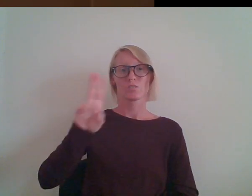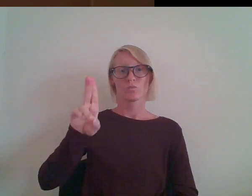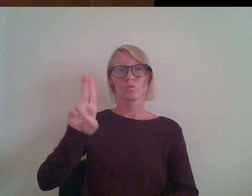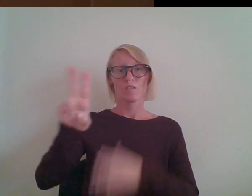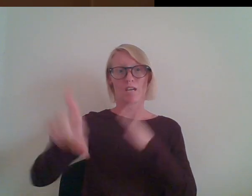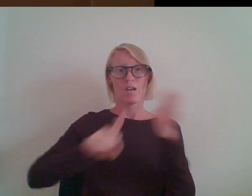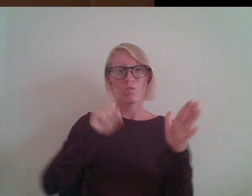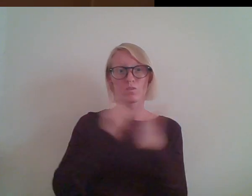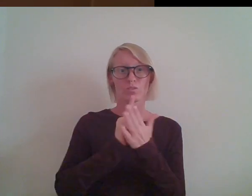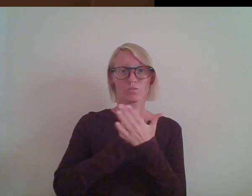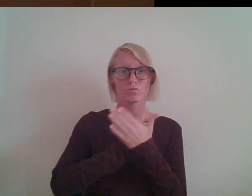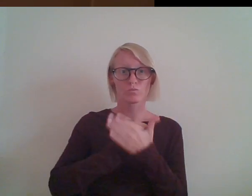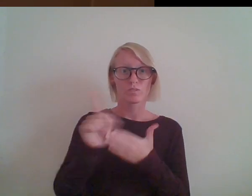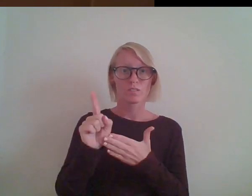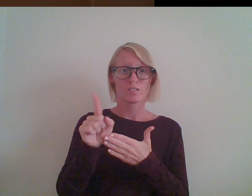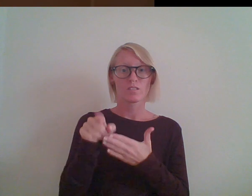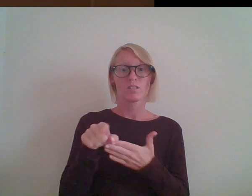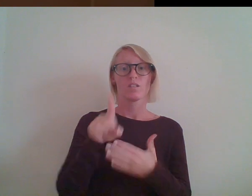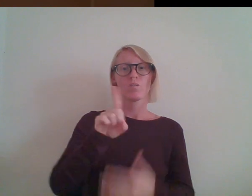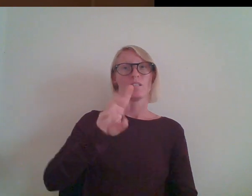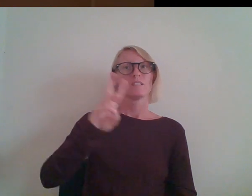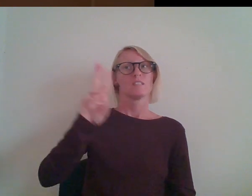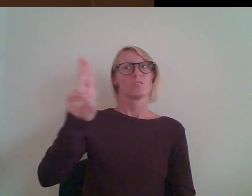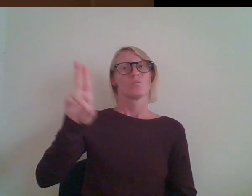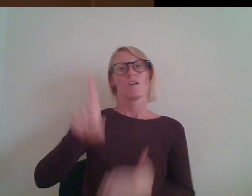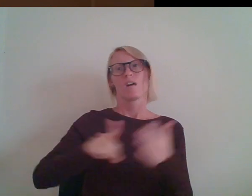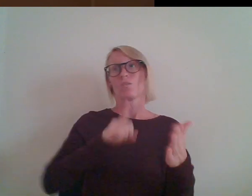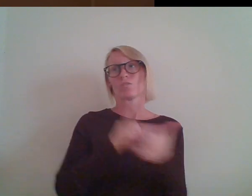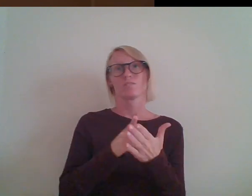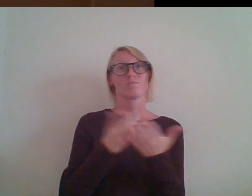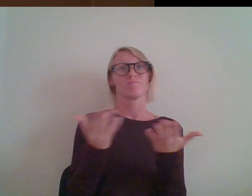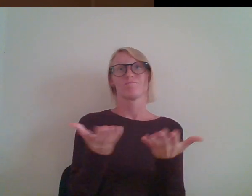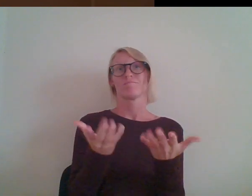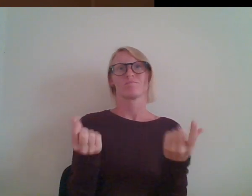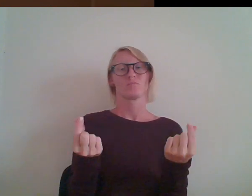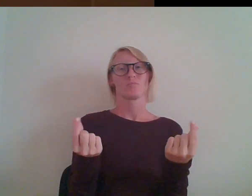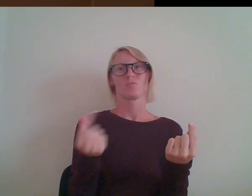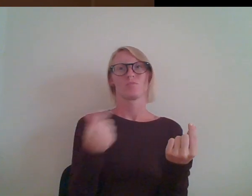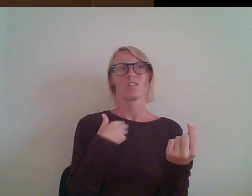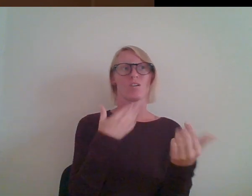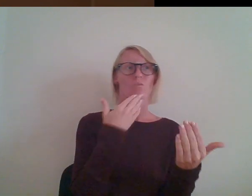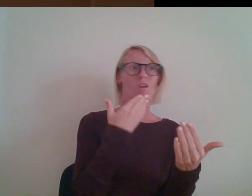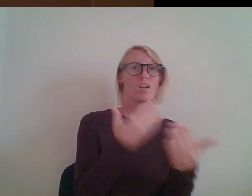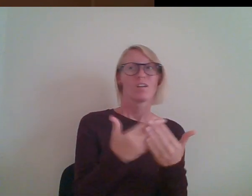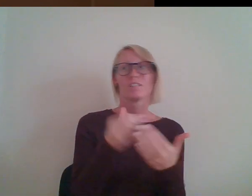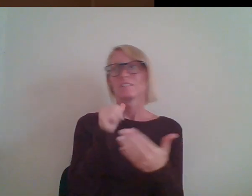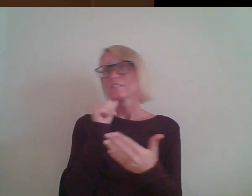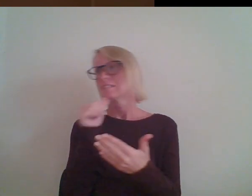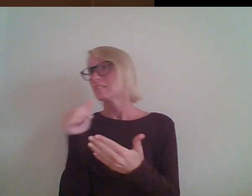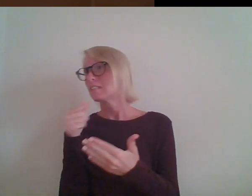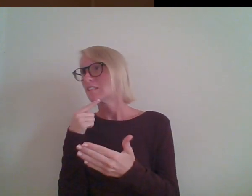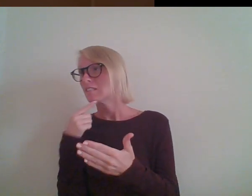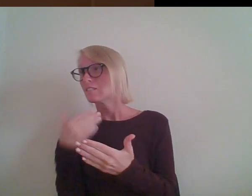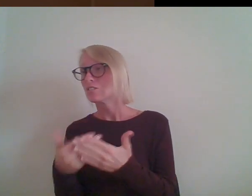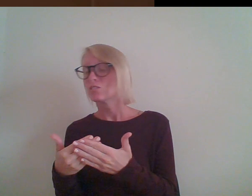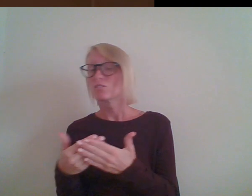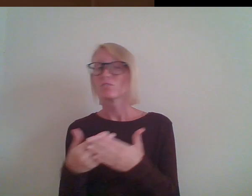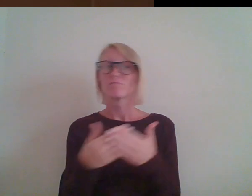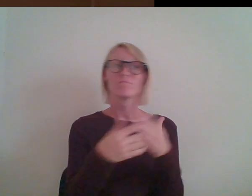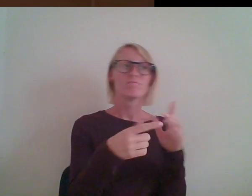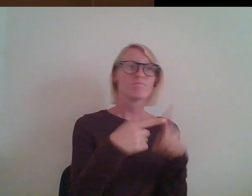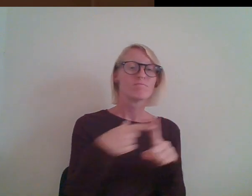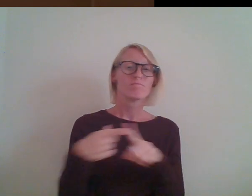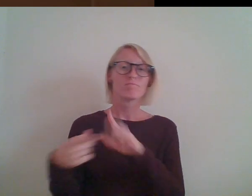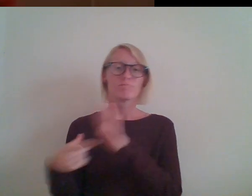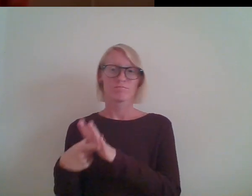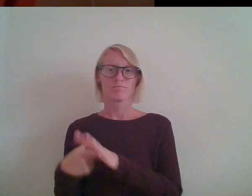what do I do with my 162 hours? Am I going to use it well or use it not so well? Okay? I'm going to